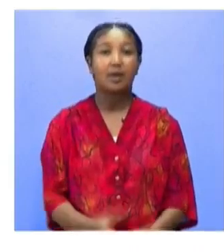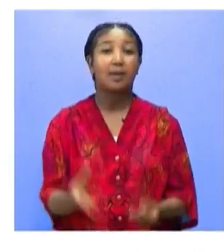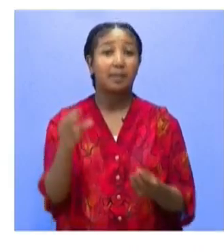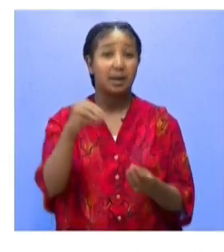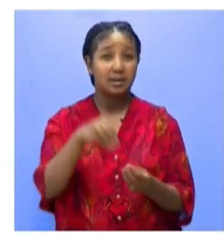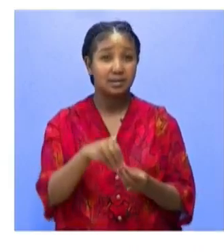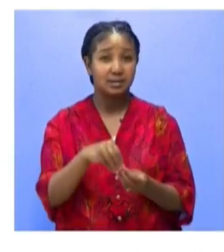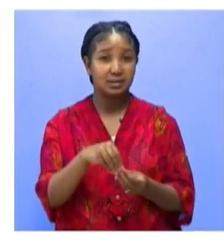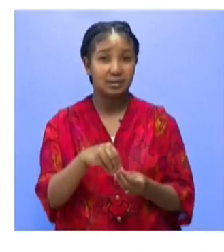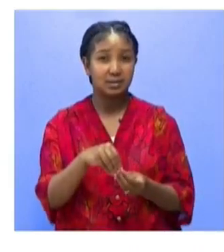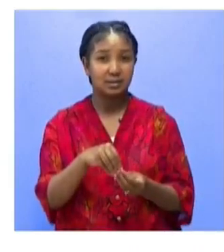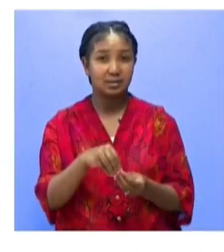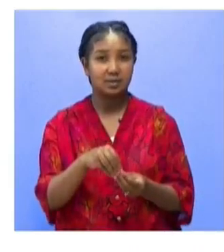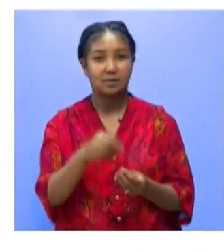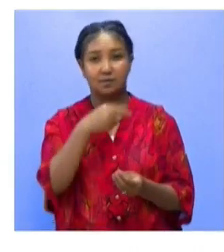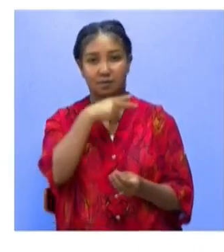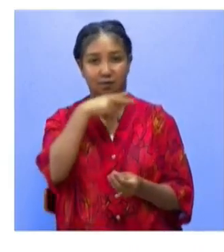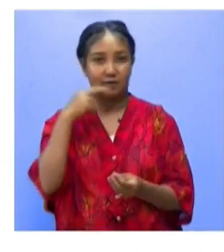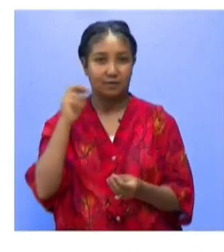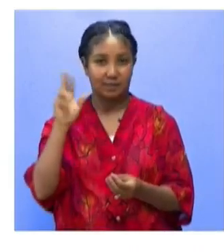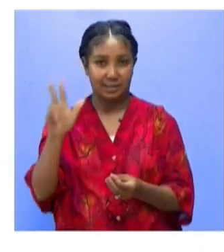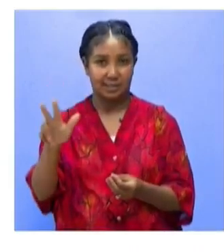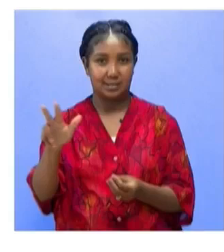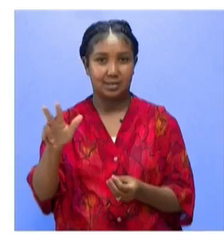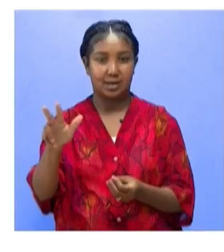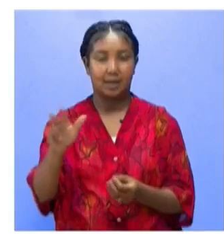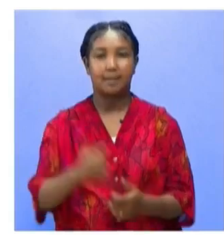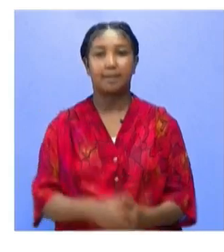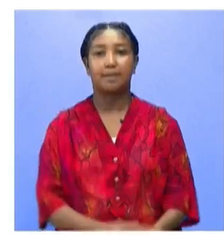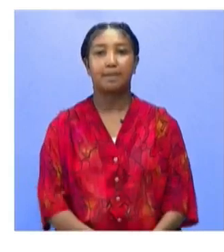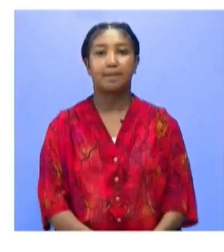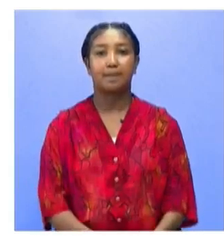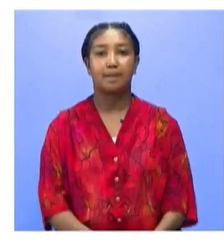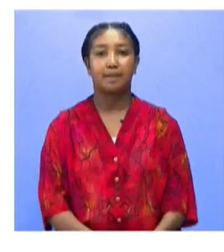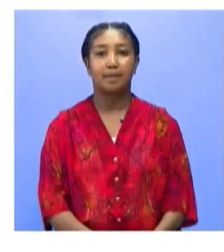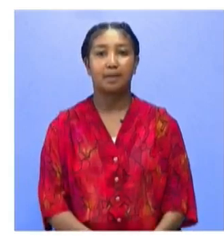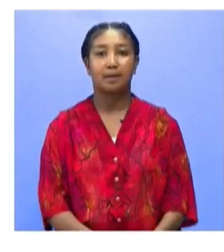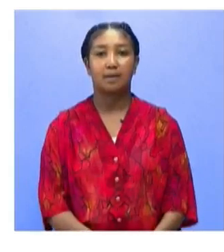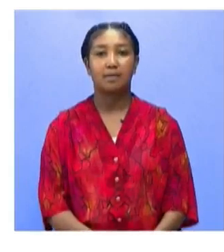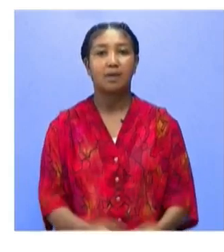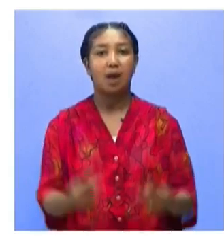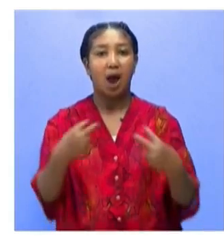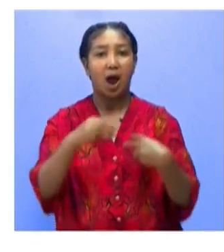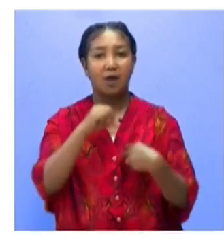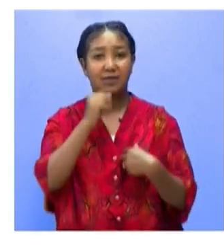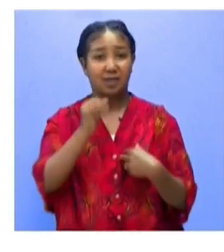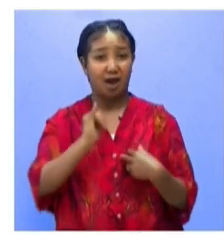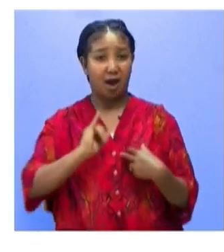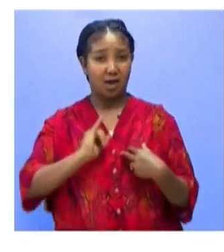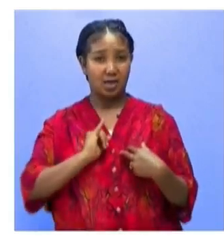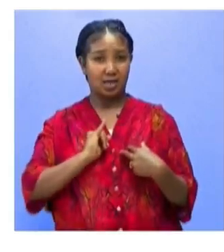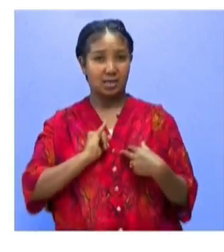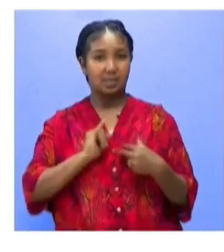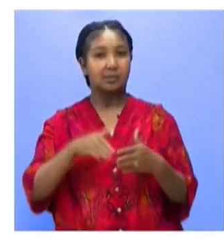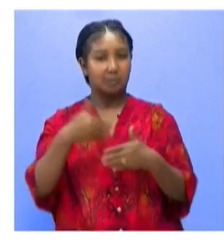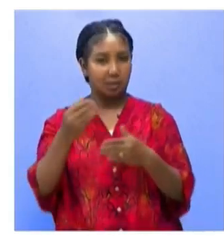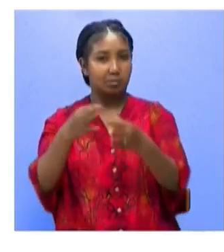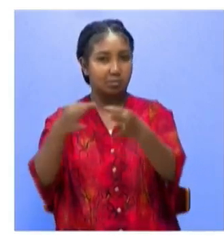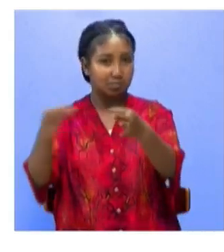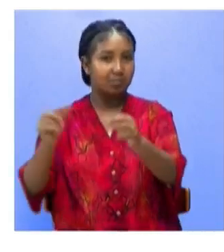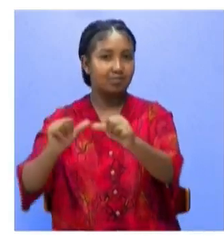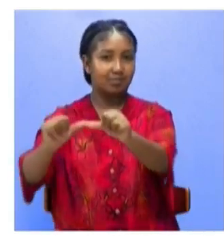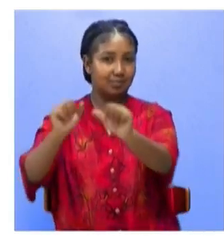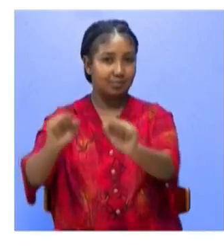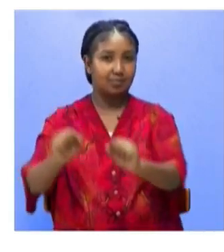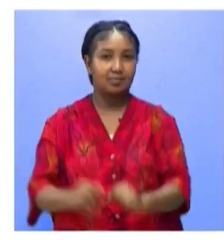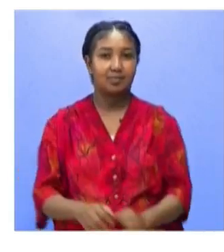plus verb 3. Haven't I? Then you can make the